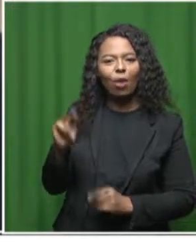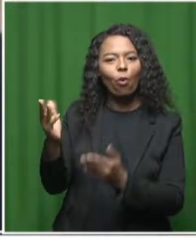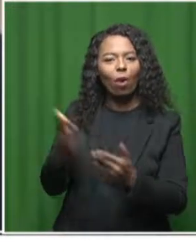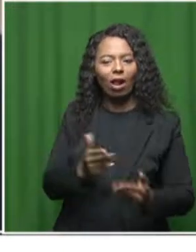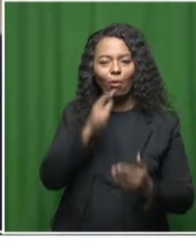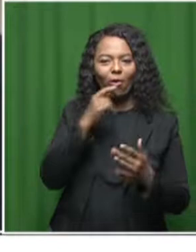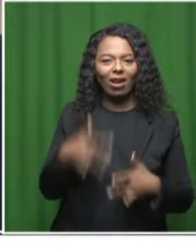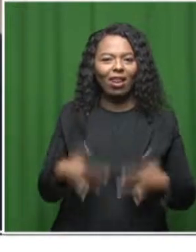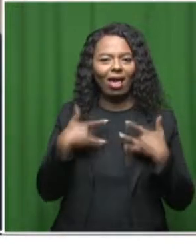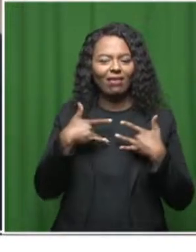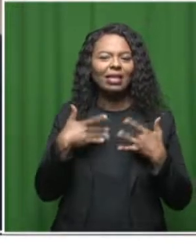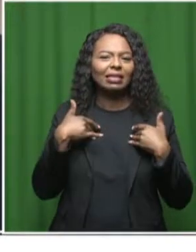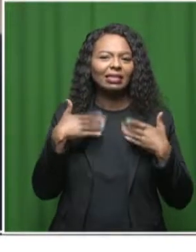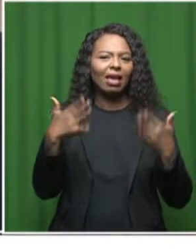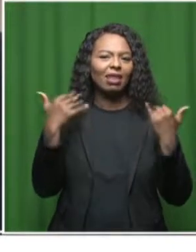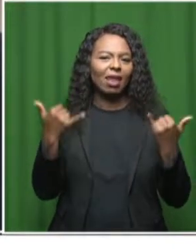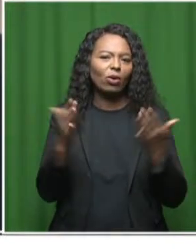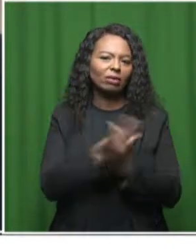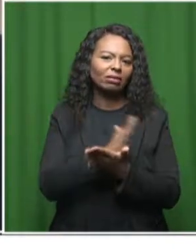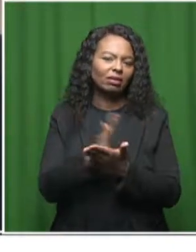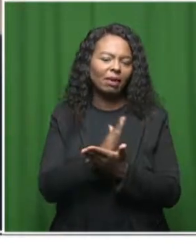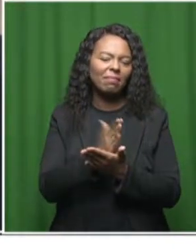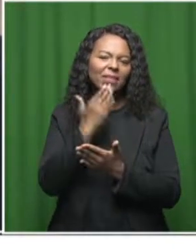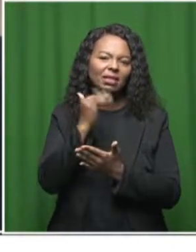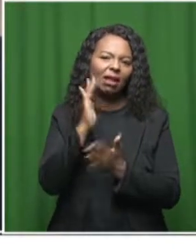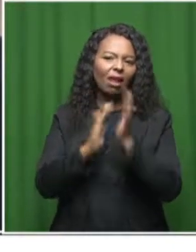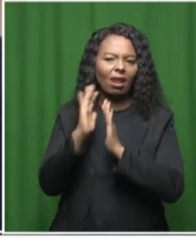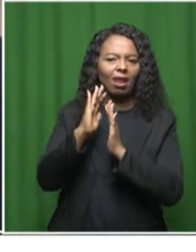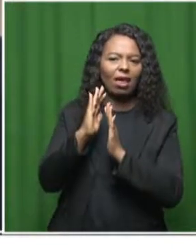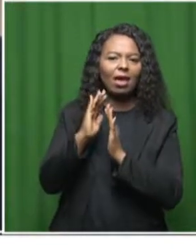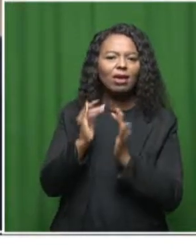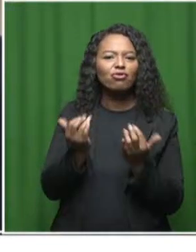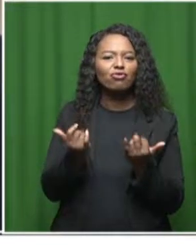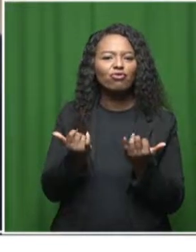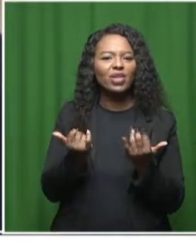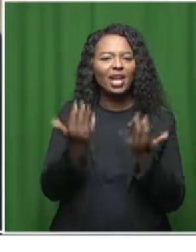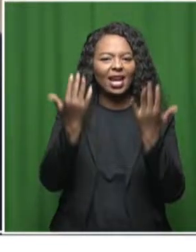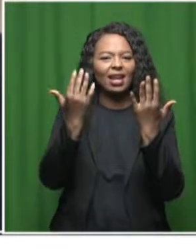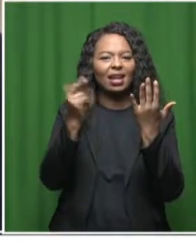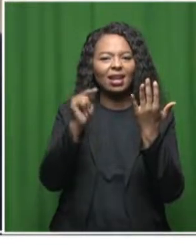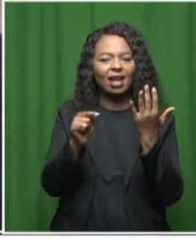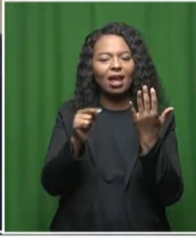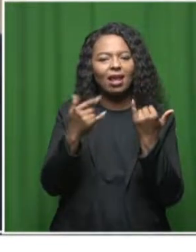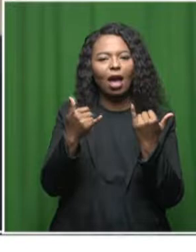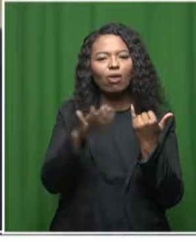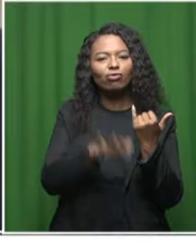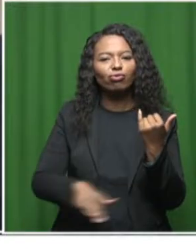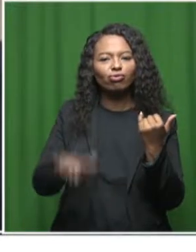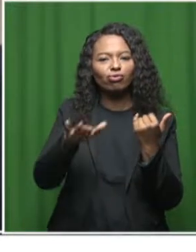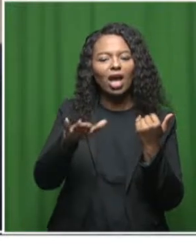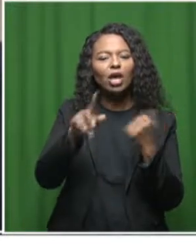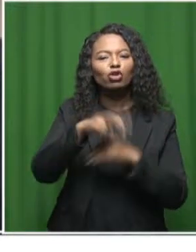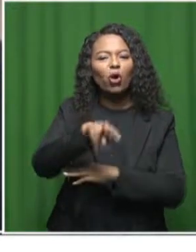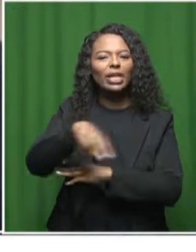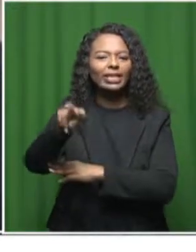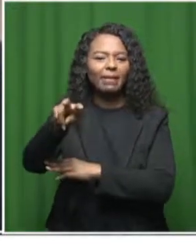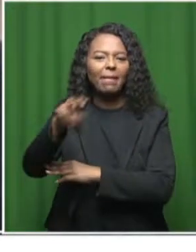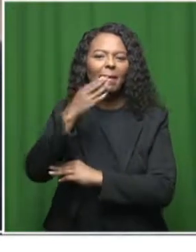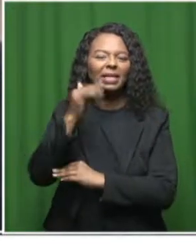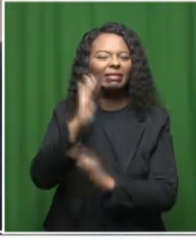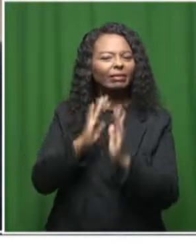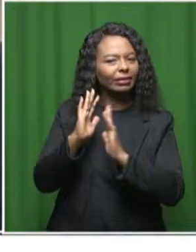start with some of the, in fact, tell us more about Green Corridor tourism sites. What are some of